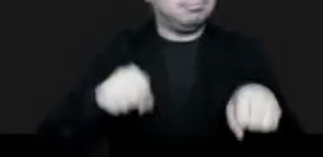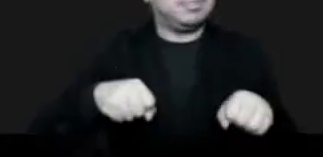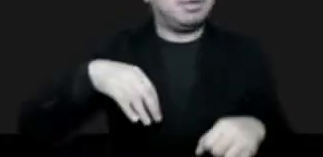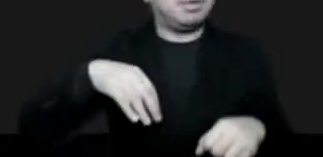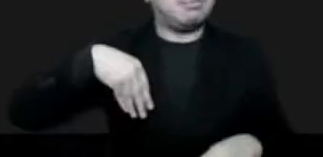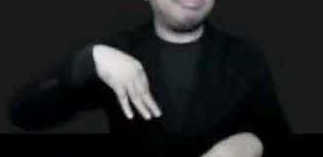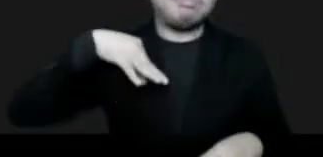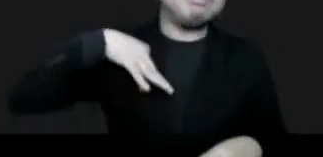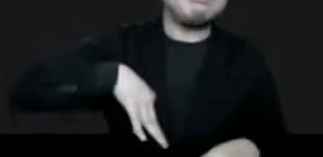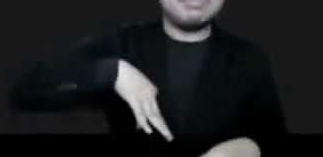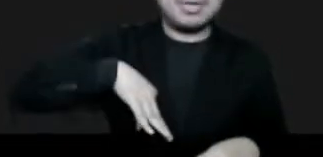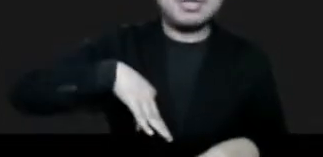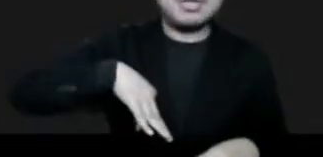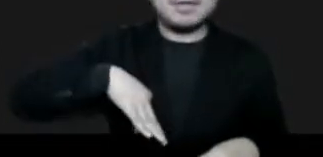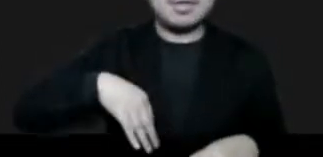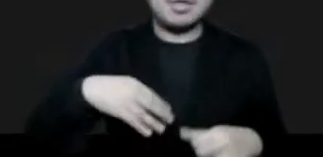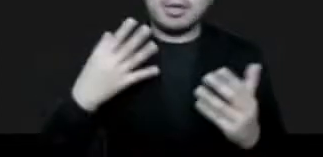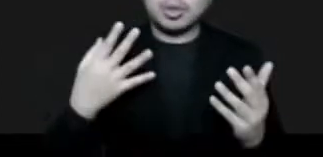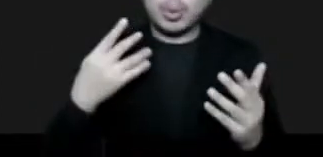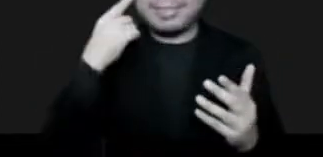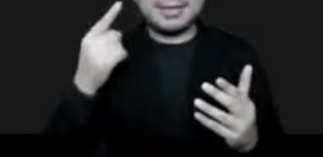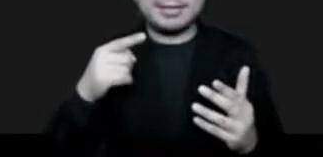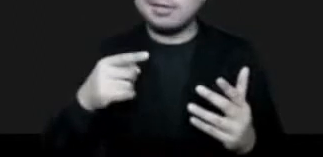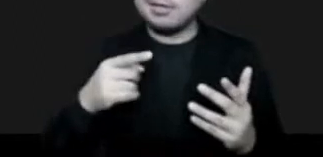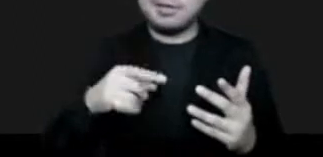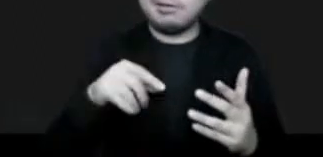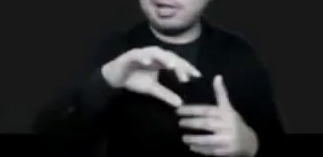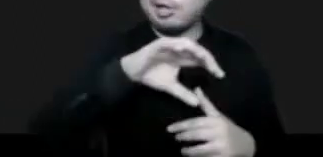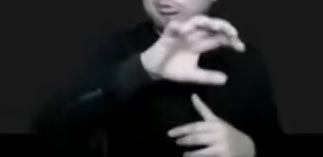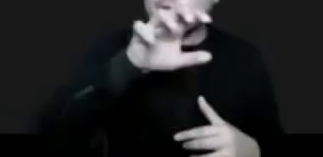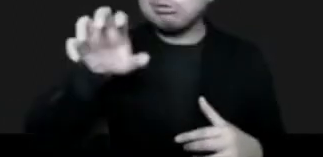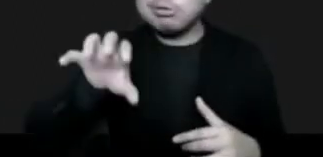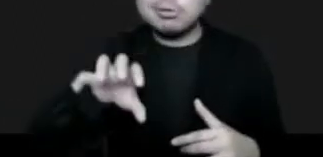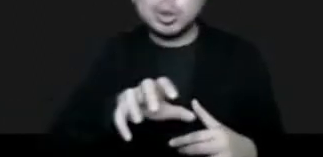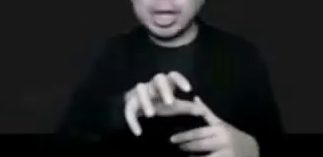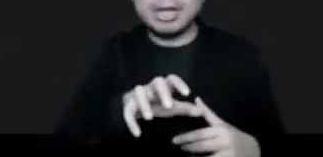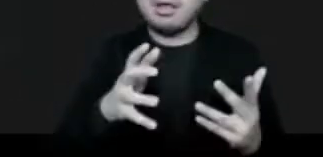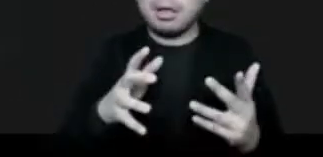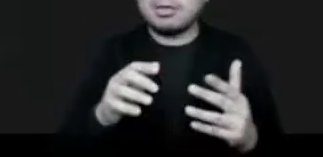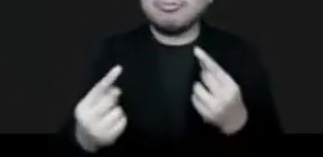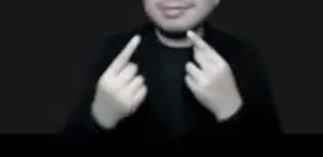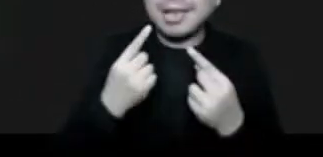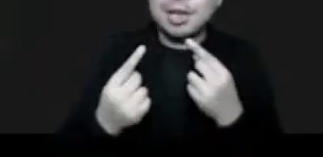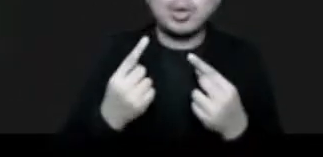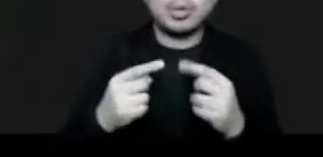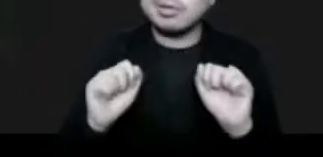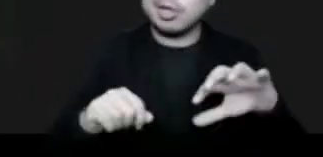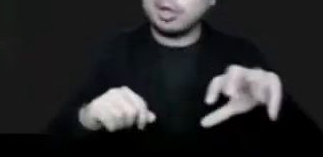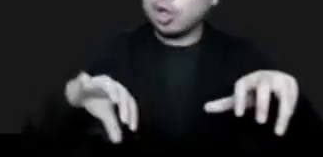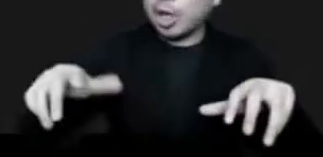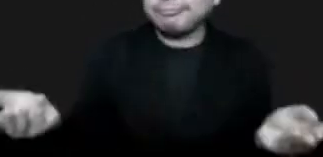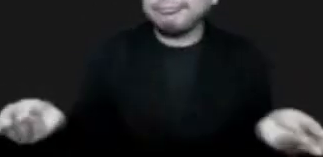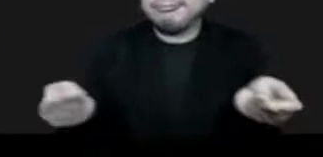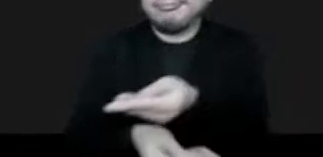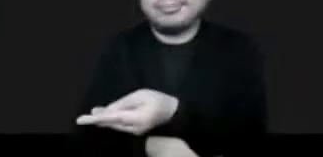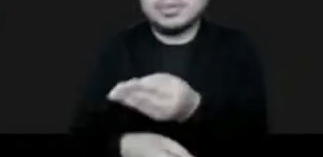regional and multinational, transnational dialogues, especially with participation of organizations of persons with